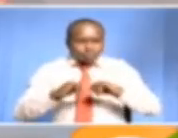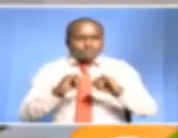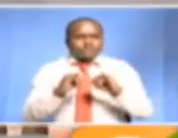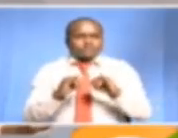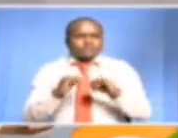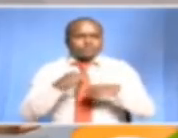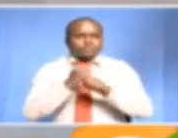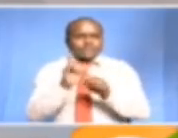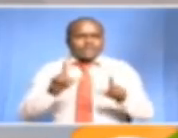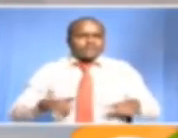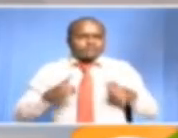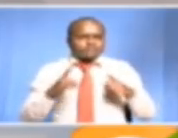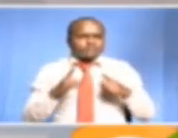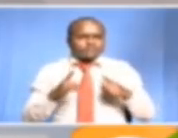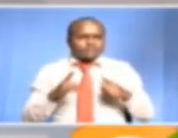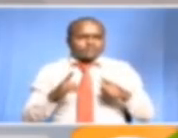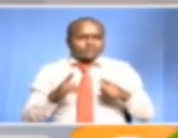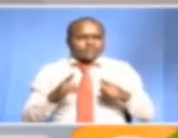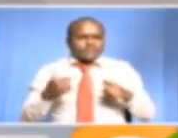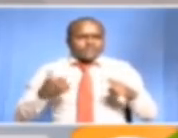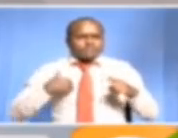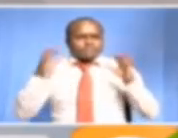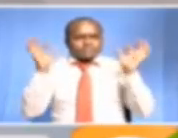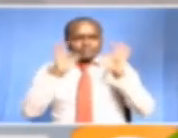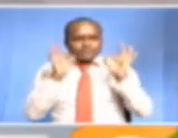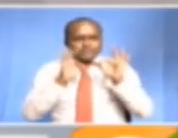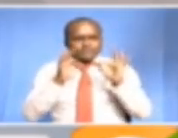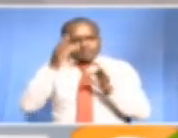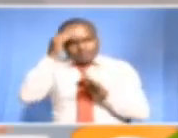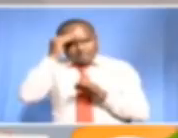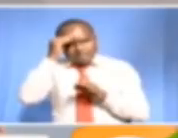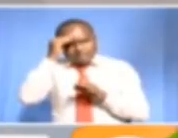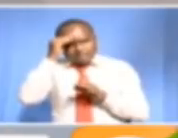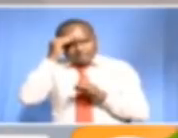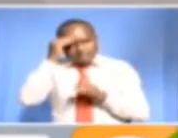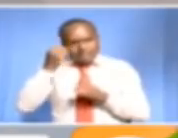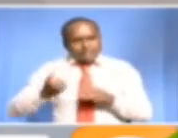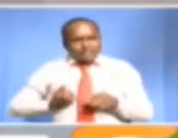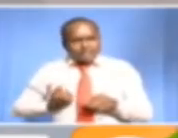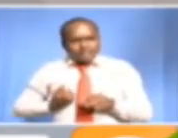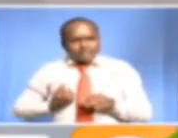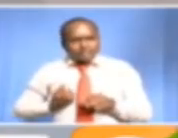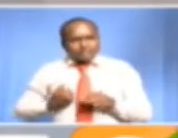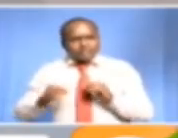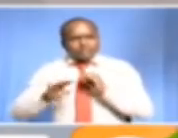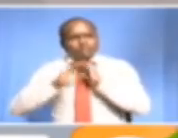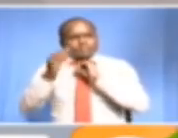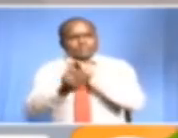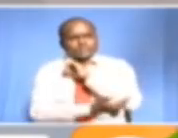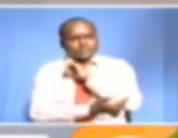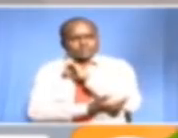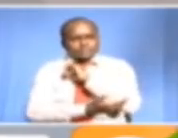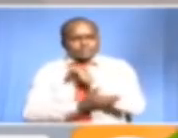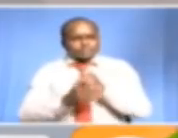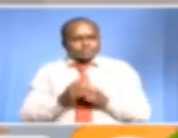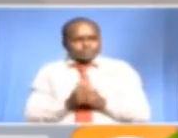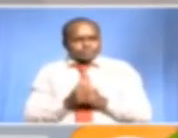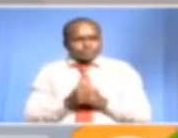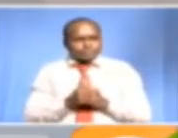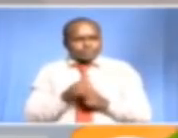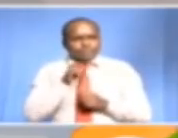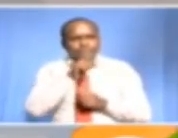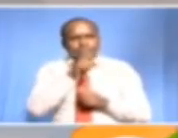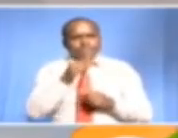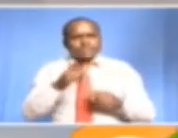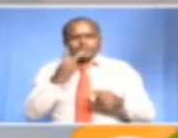her life. And I'm actually surprised that to learn that the girl was actually also expectant. Yeah. You know, yeah, you know, those are two lives,